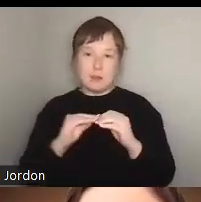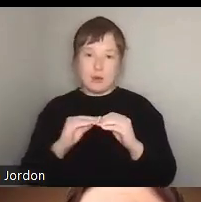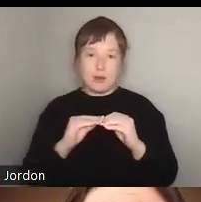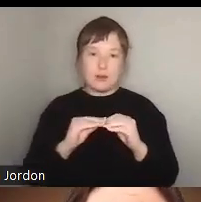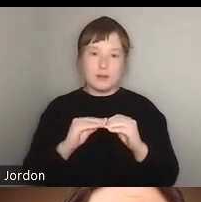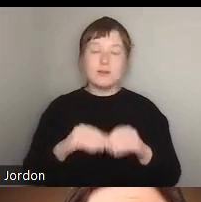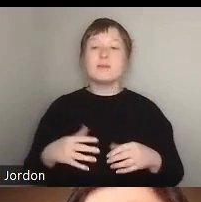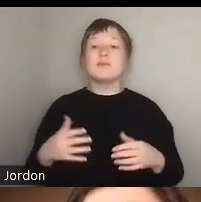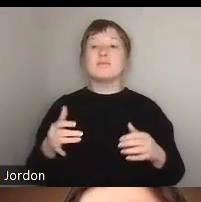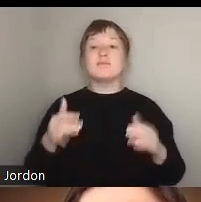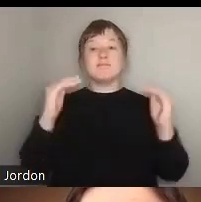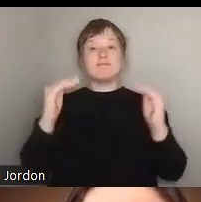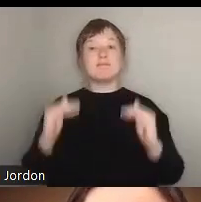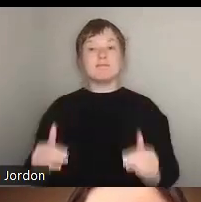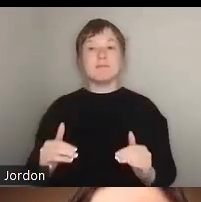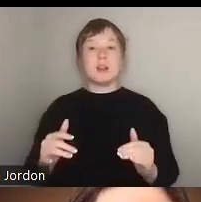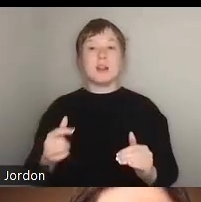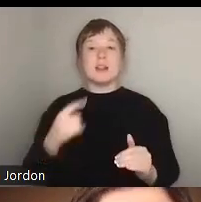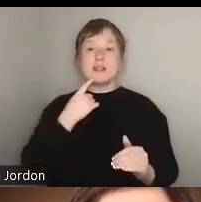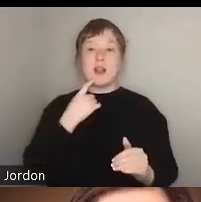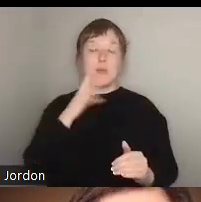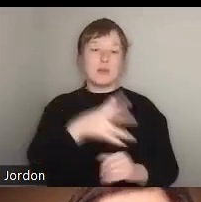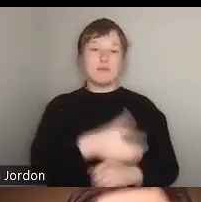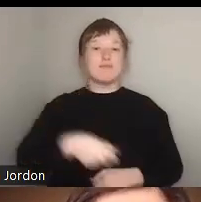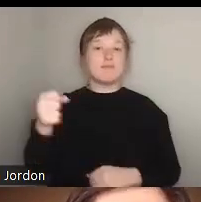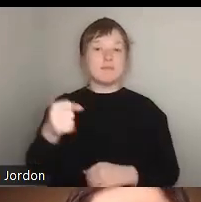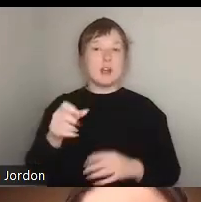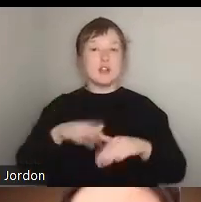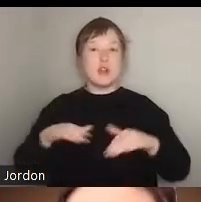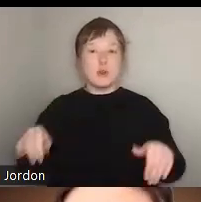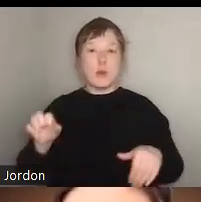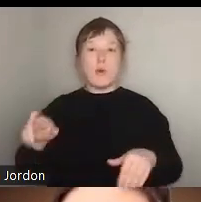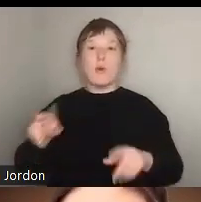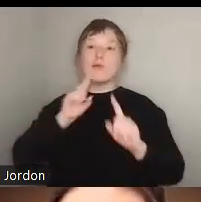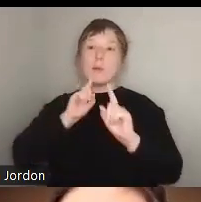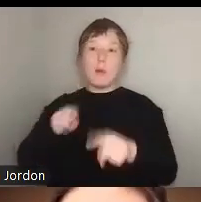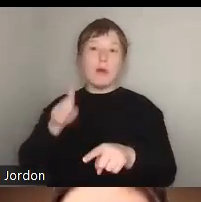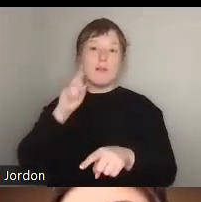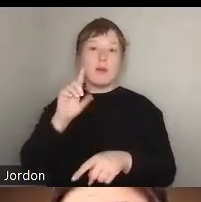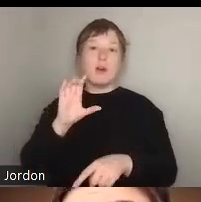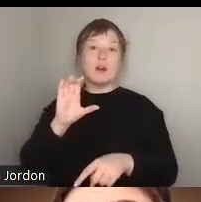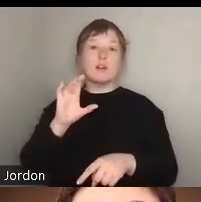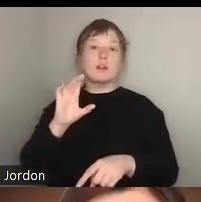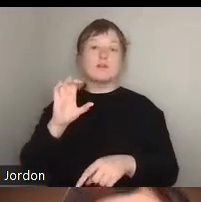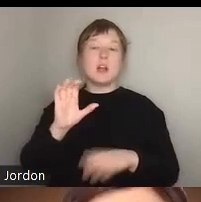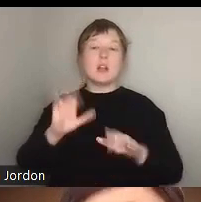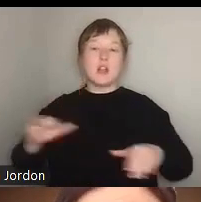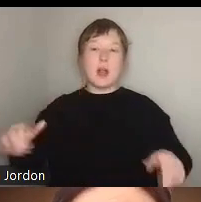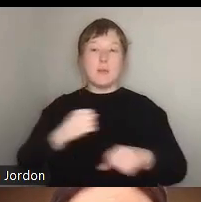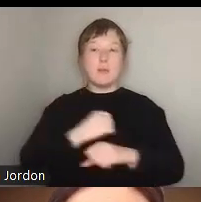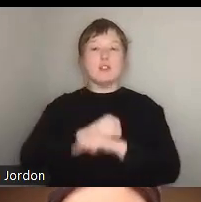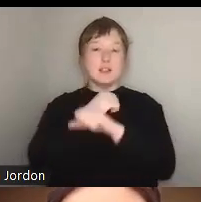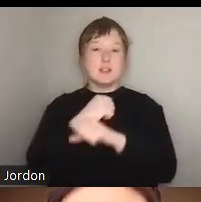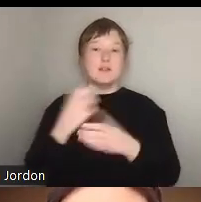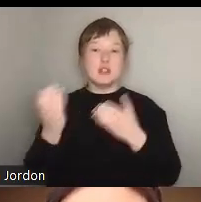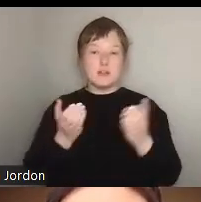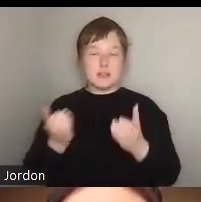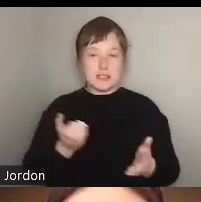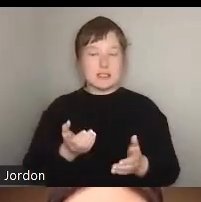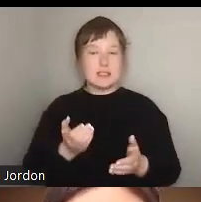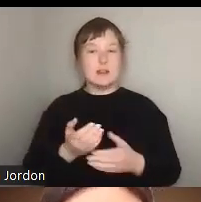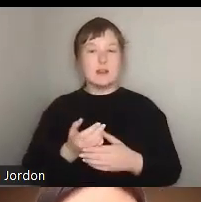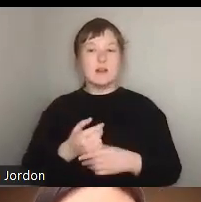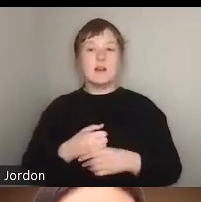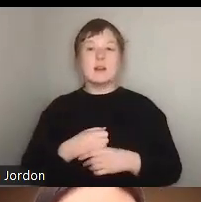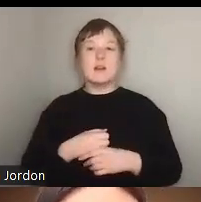Threatening to take away the children or report the partner to Child Protective Services. It's one that's not on here, but is one that actually does come up. I